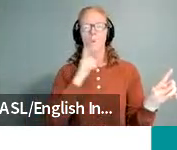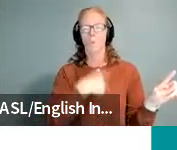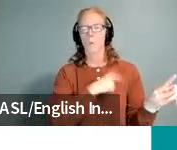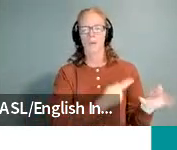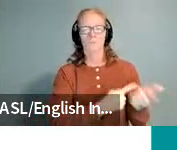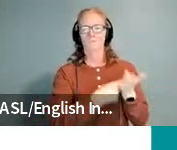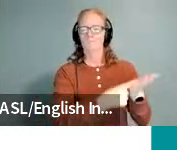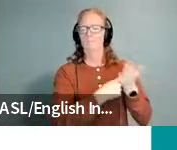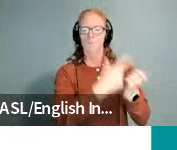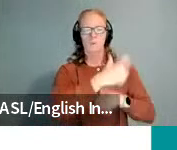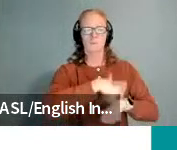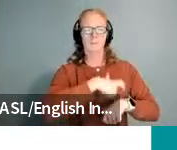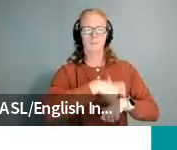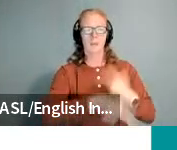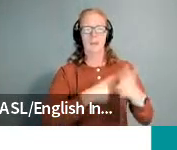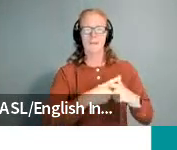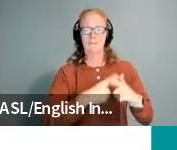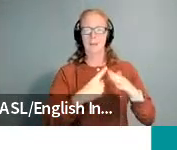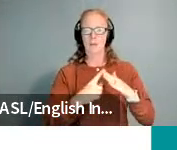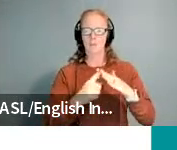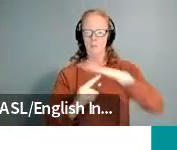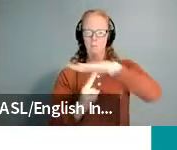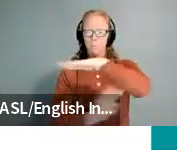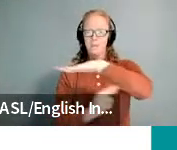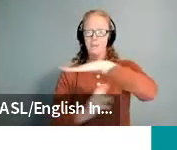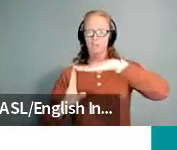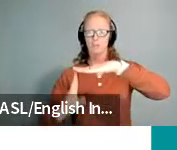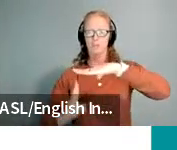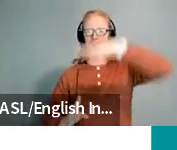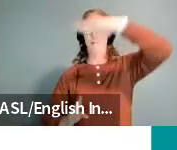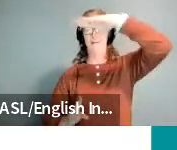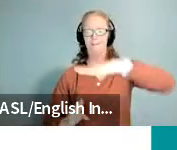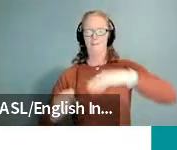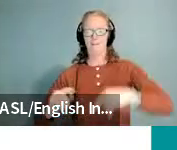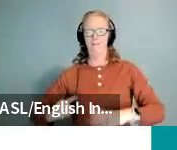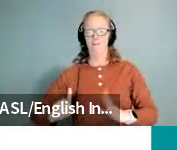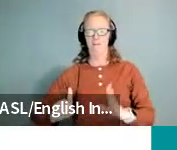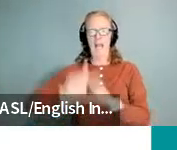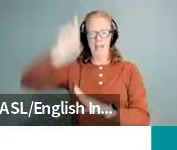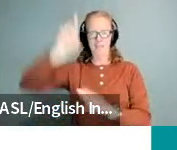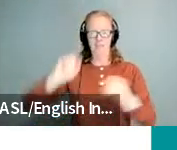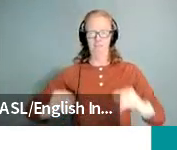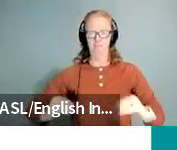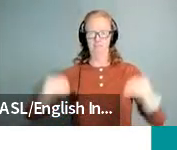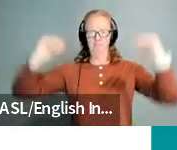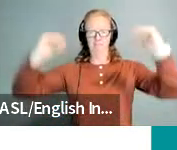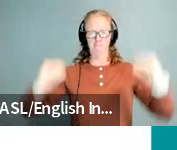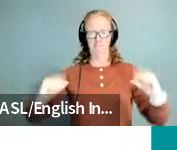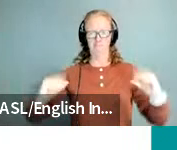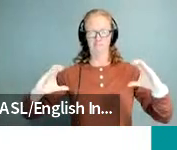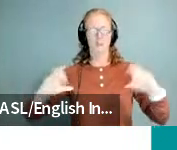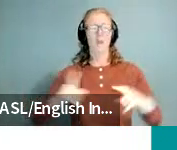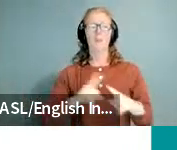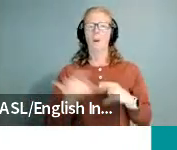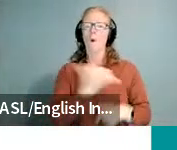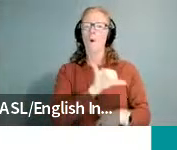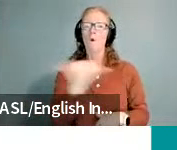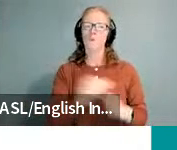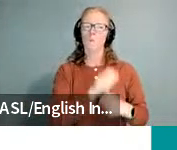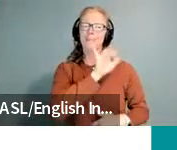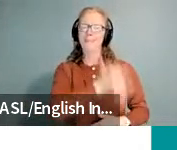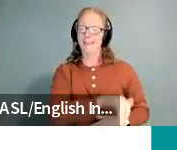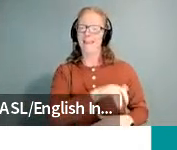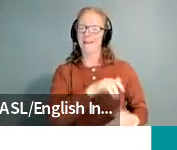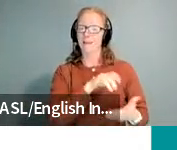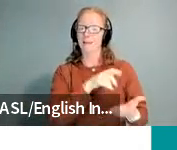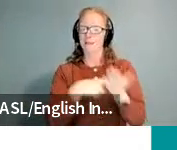Guard on the height of the bridge. But along with that conversation with the Coast Guard, we are talking to